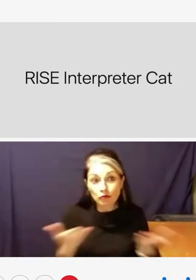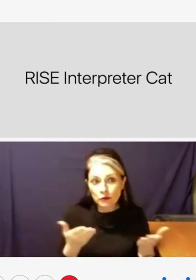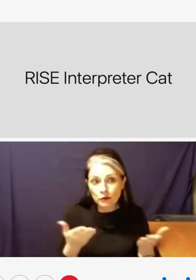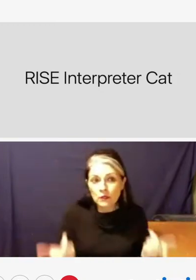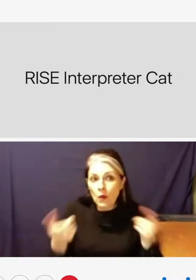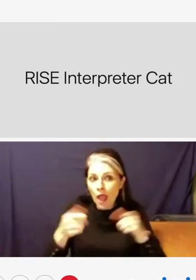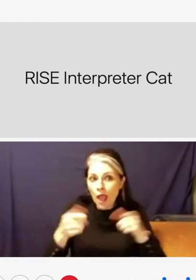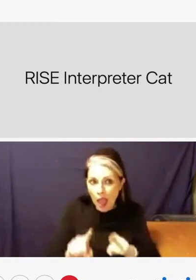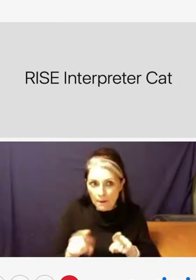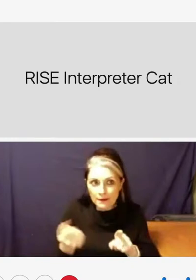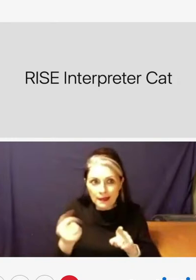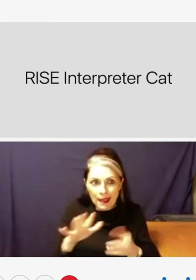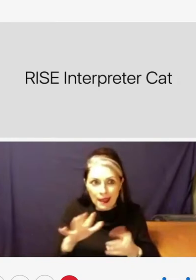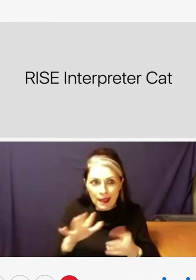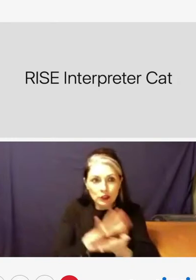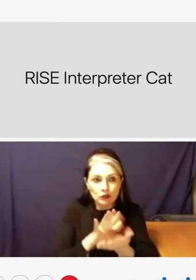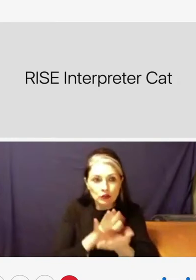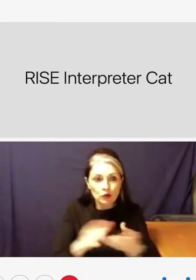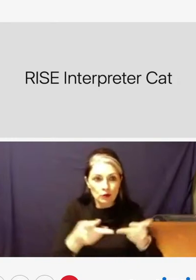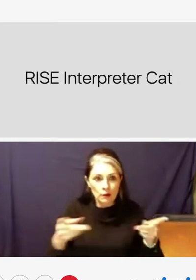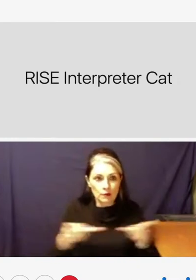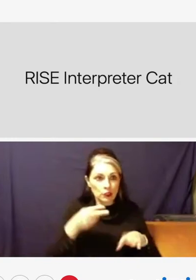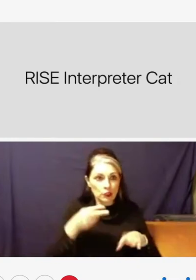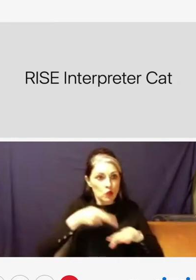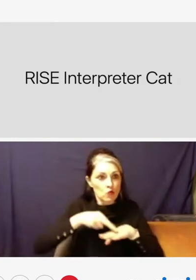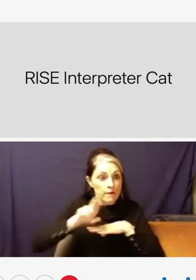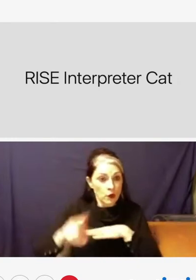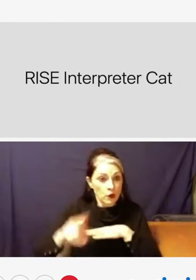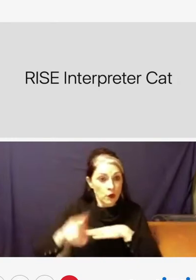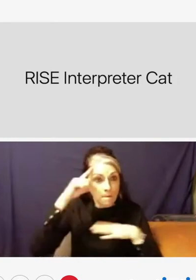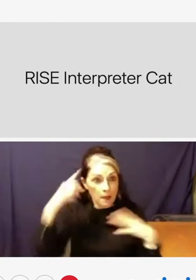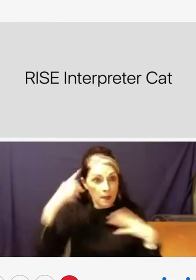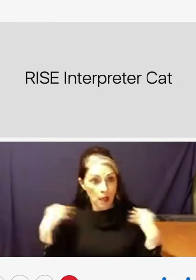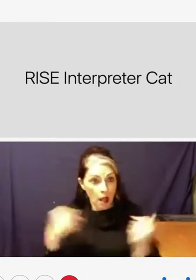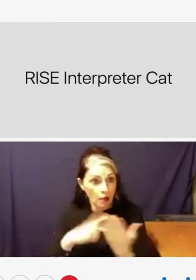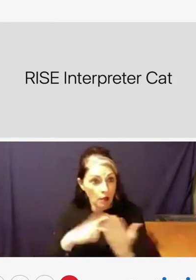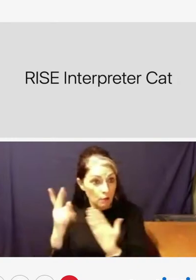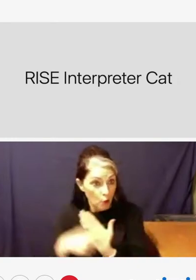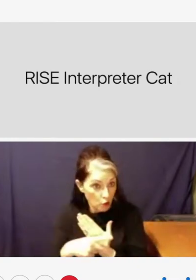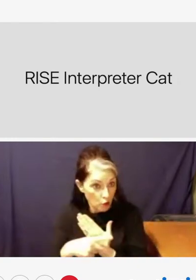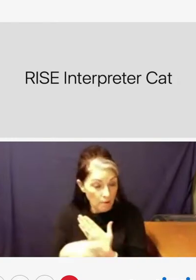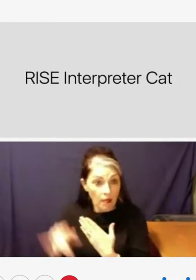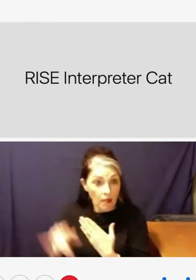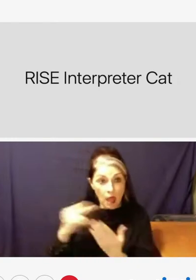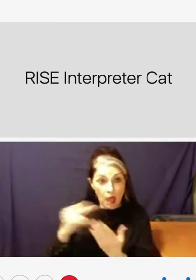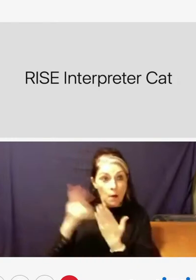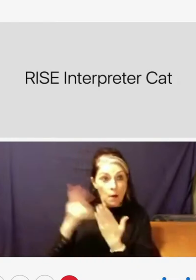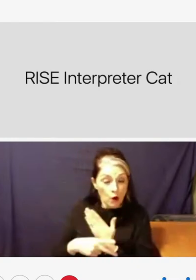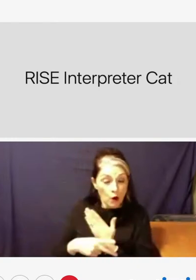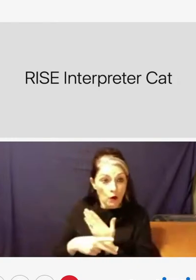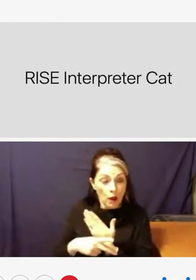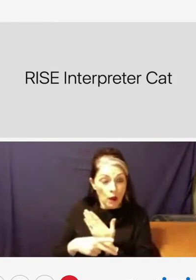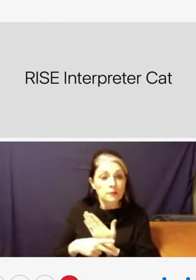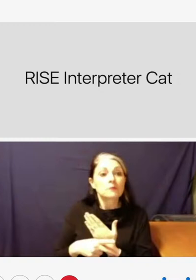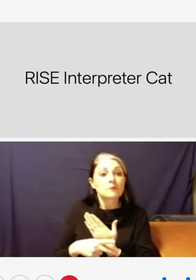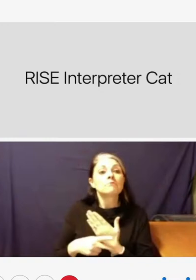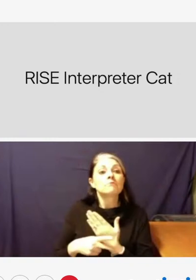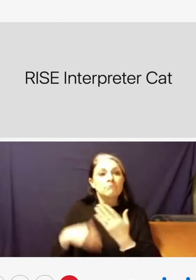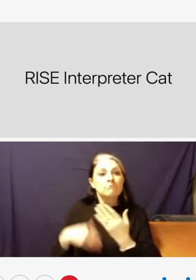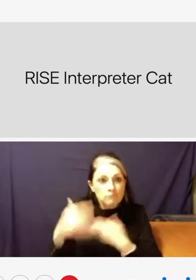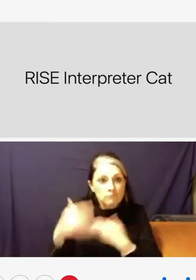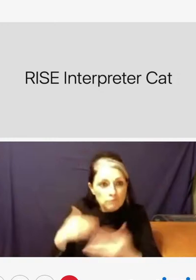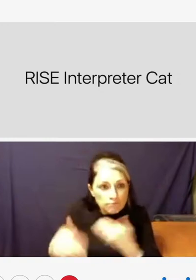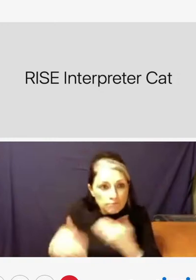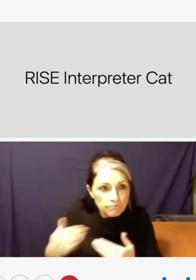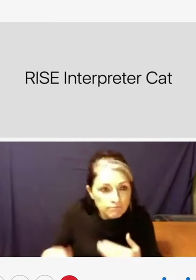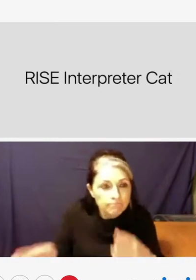sites can refer a student to our mental health program our mental health program gos through the important process of of sifting through that child's